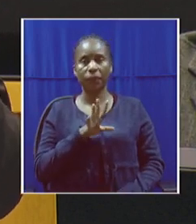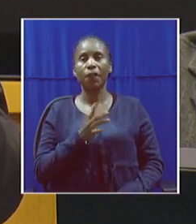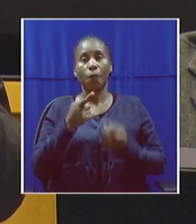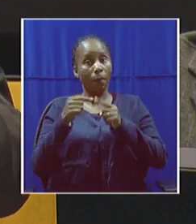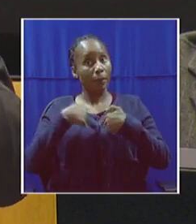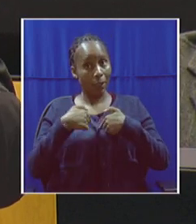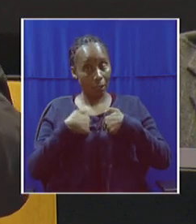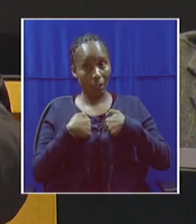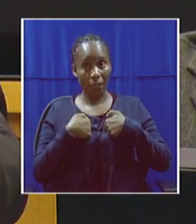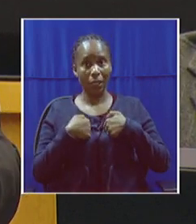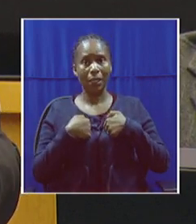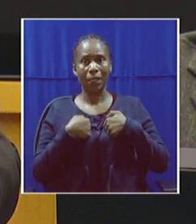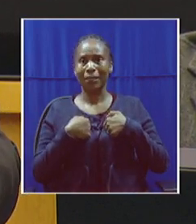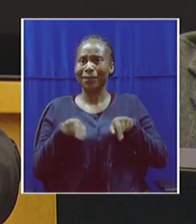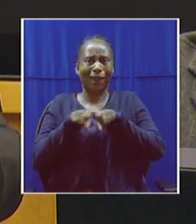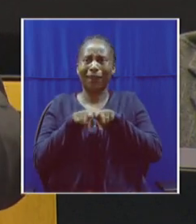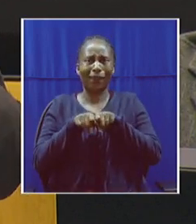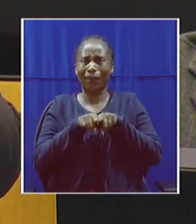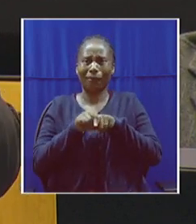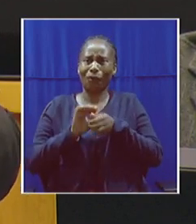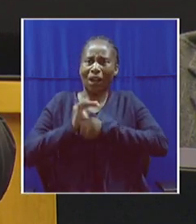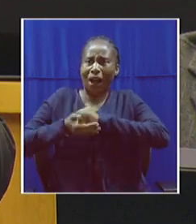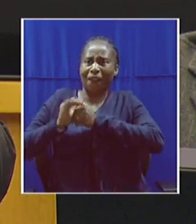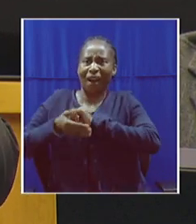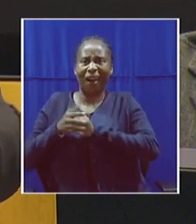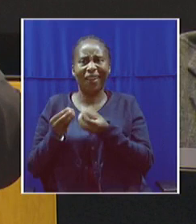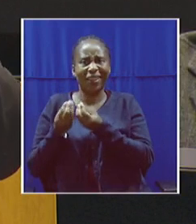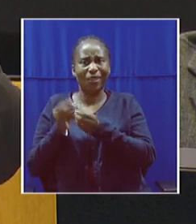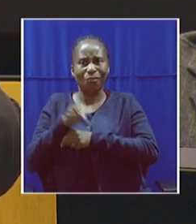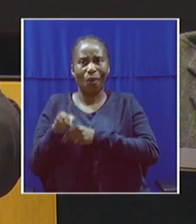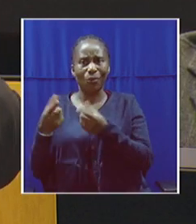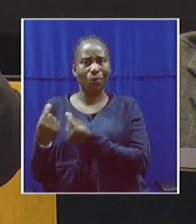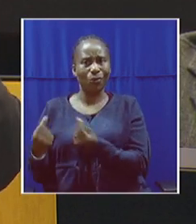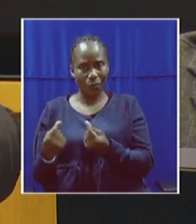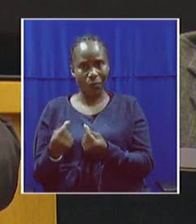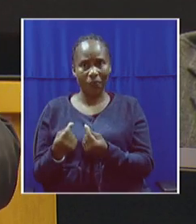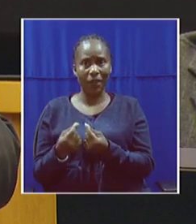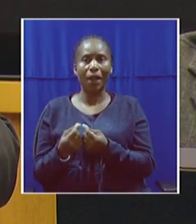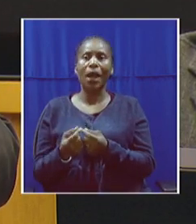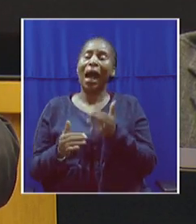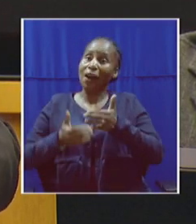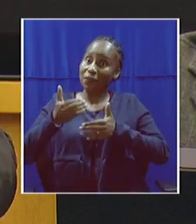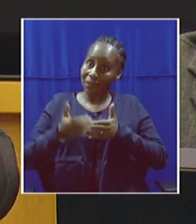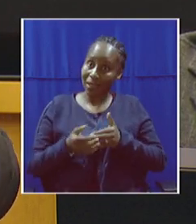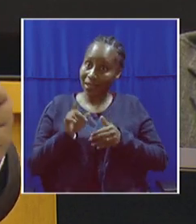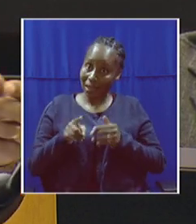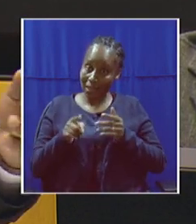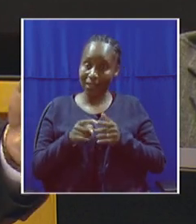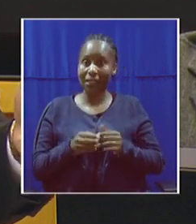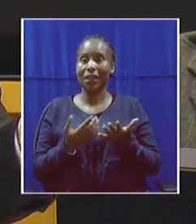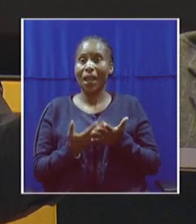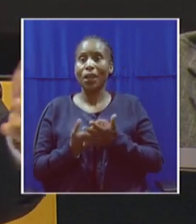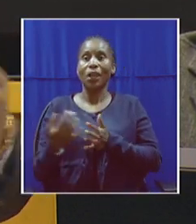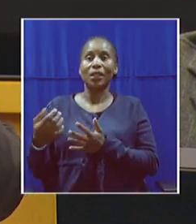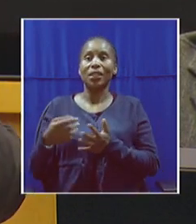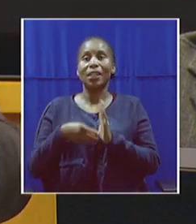is equal to covering up then we're going to develop strategies for each entity and then when we